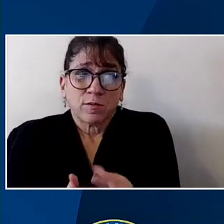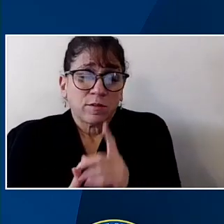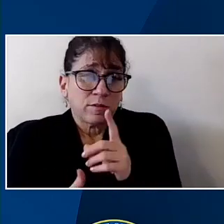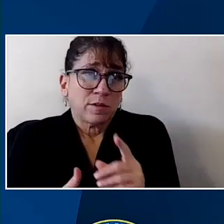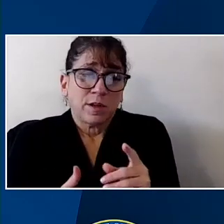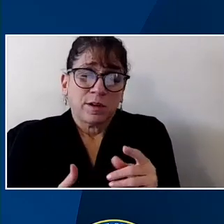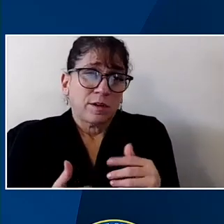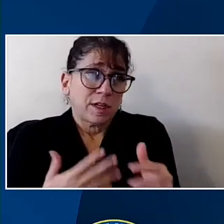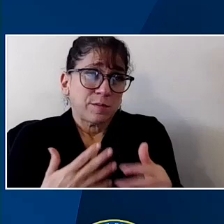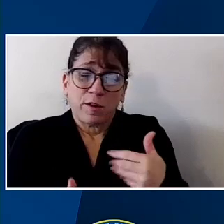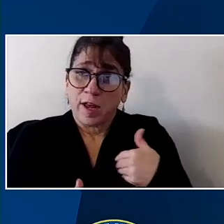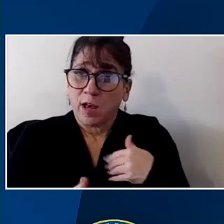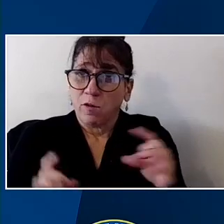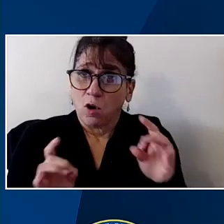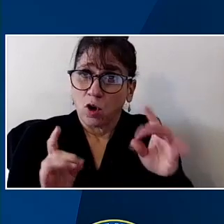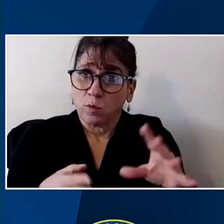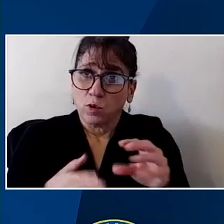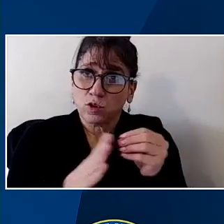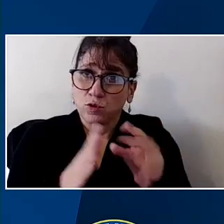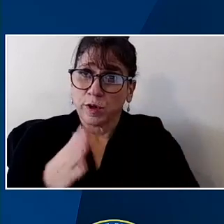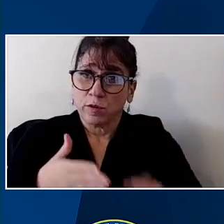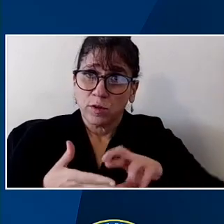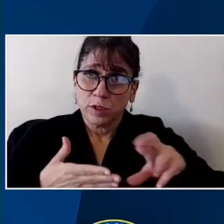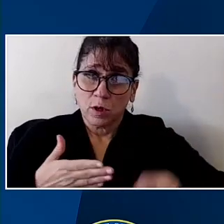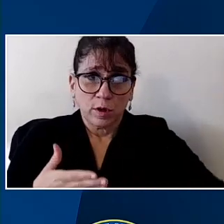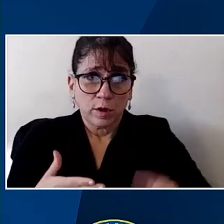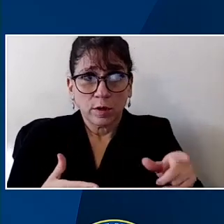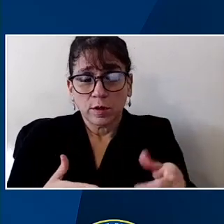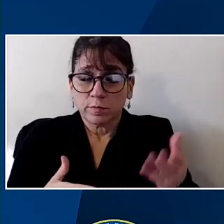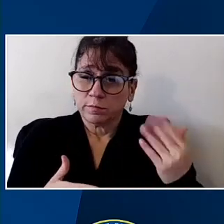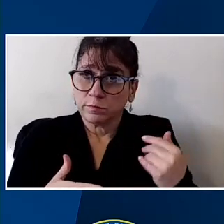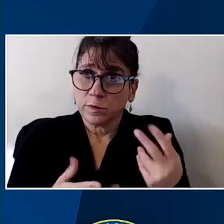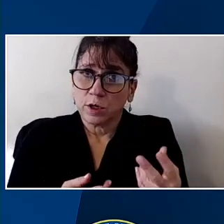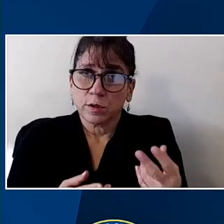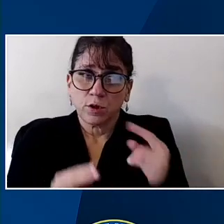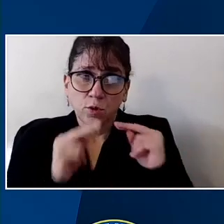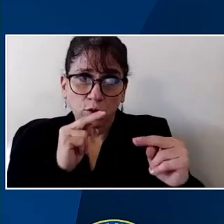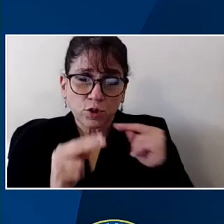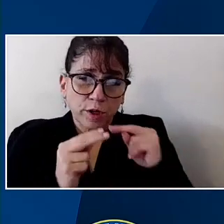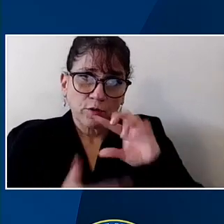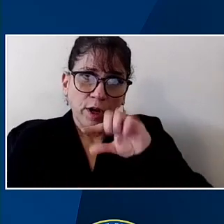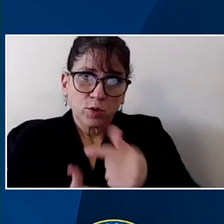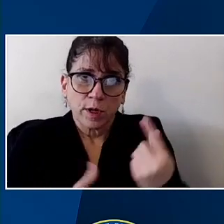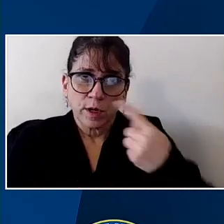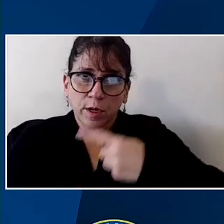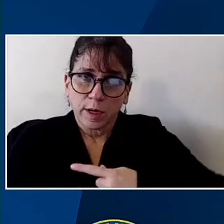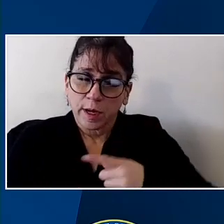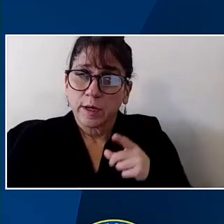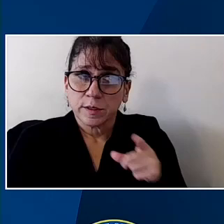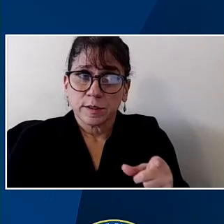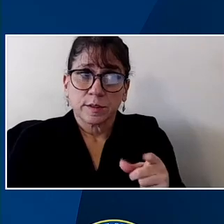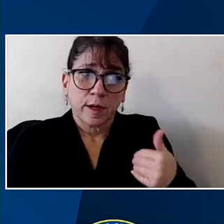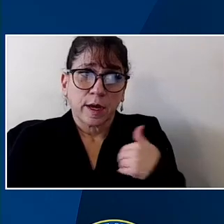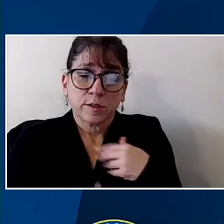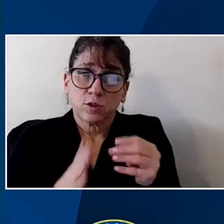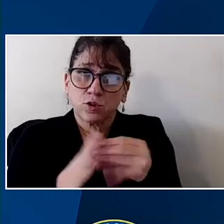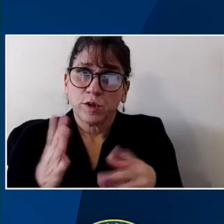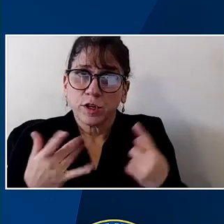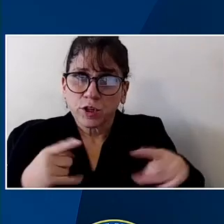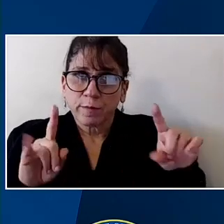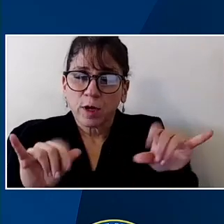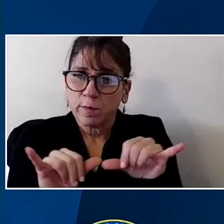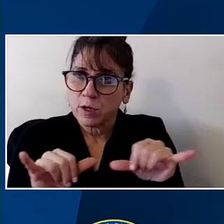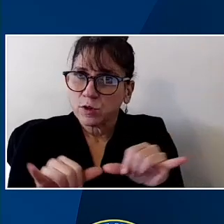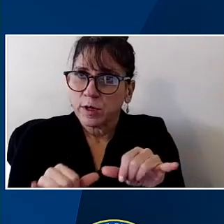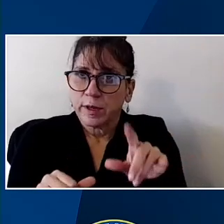outcomes. In last month's session, a negotiator proposed graduation rates as an example of a student achievement metric. According to the most